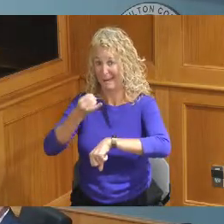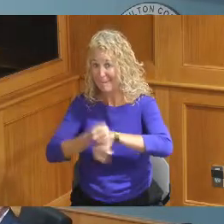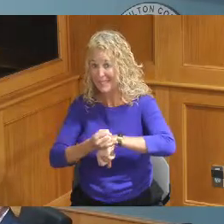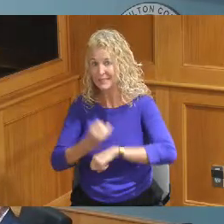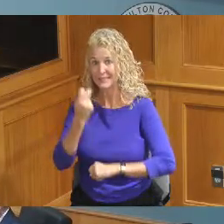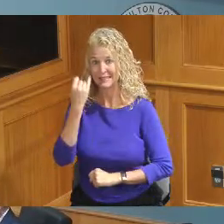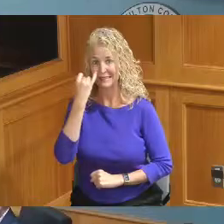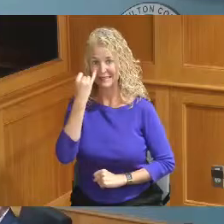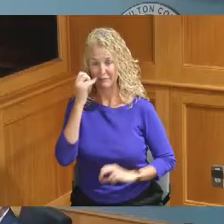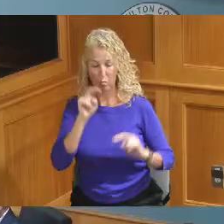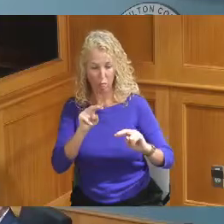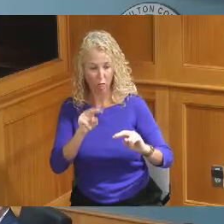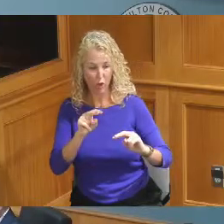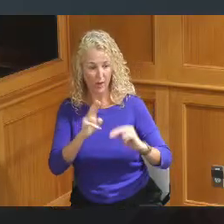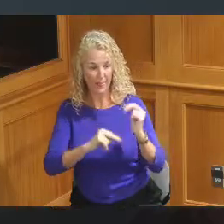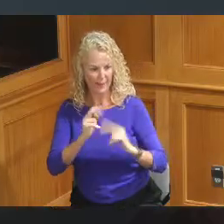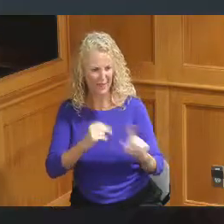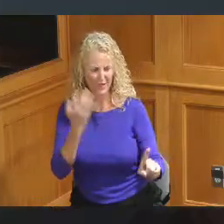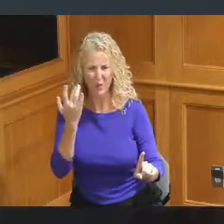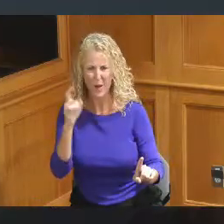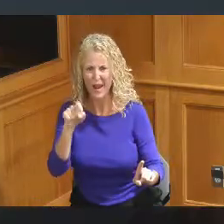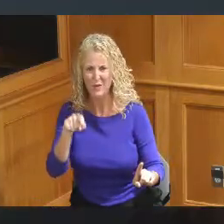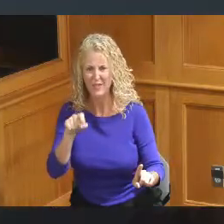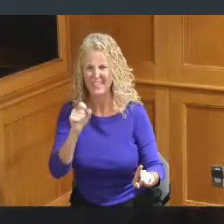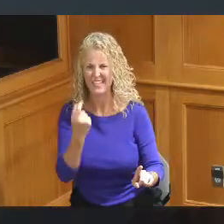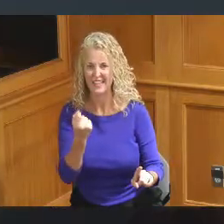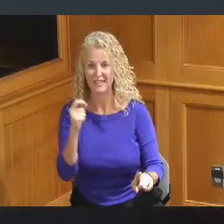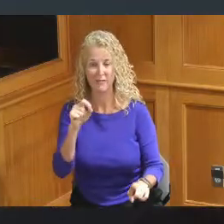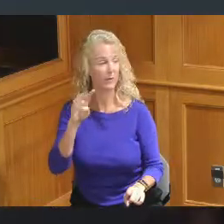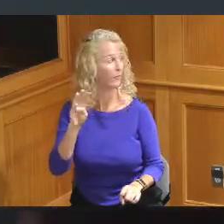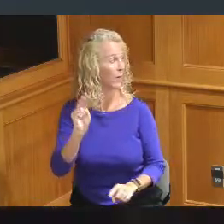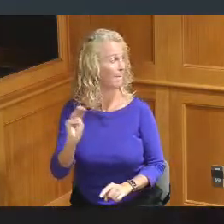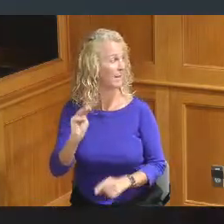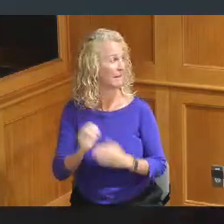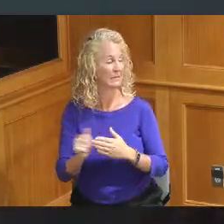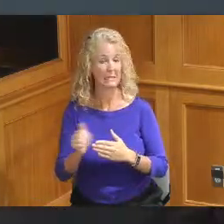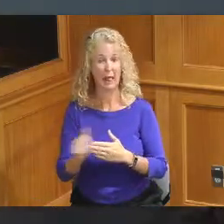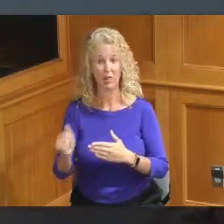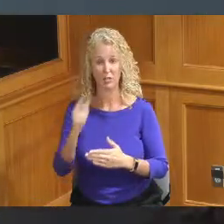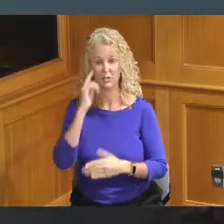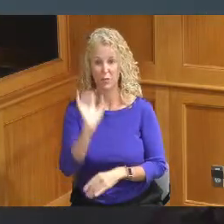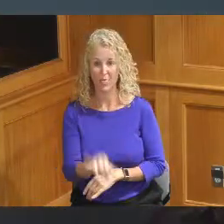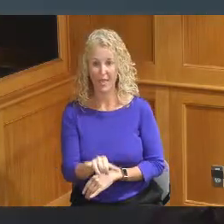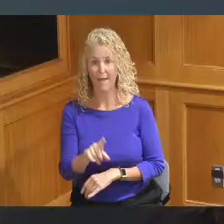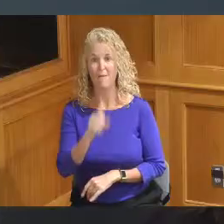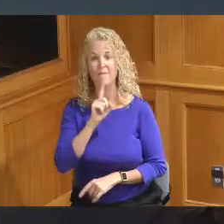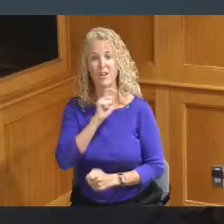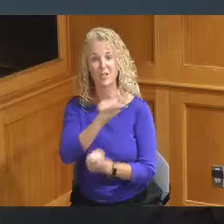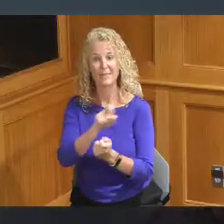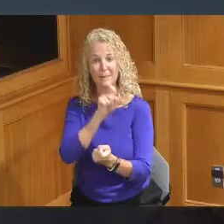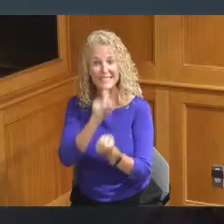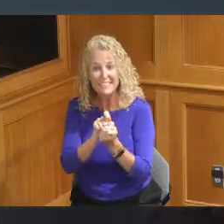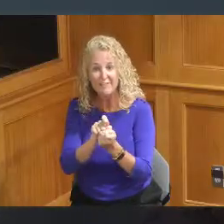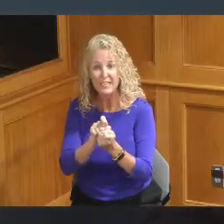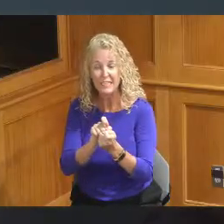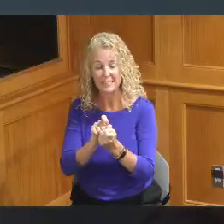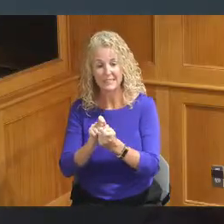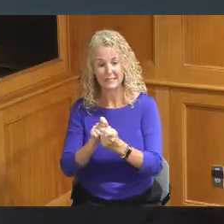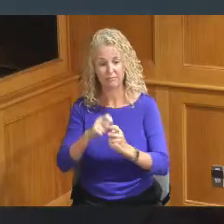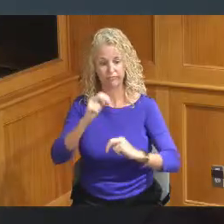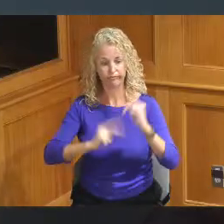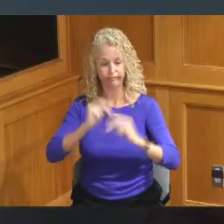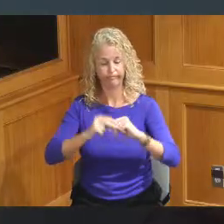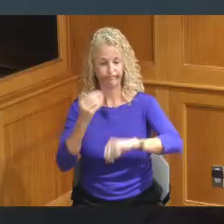look inside the building, it's like, why do we need 11.4 million? But it was very specific on very critical items that need to